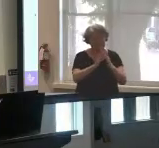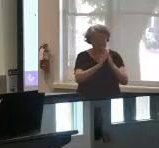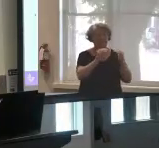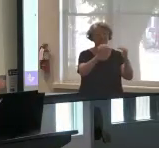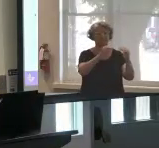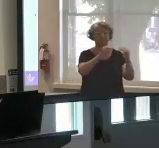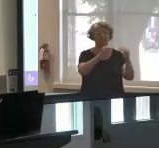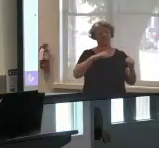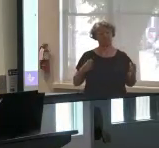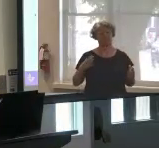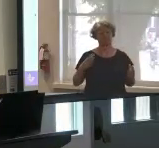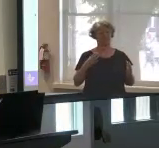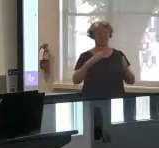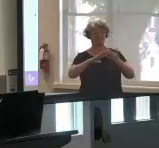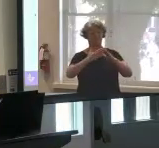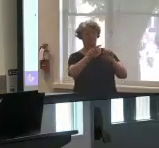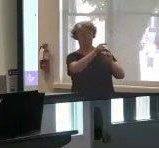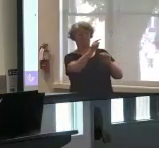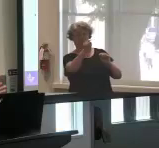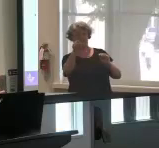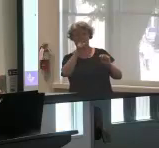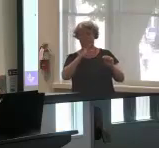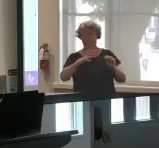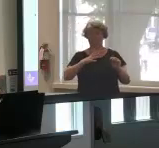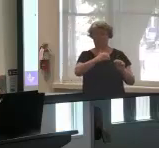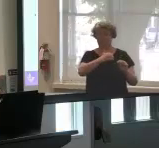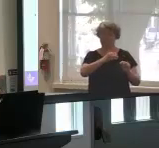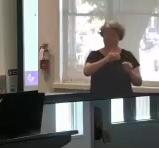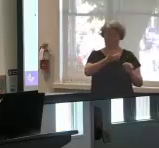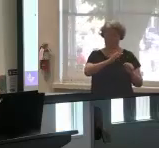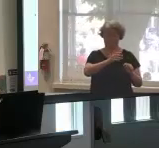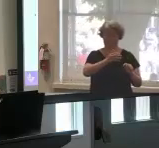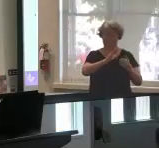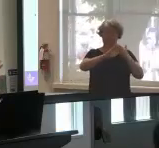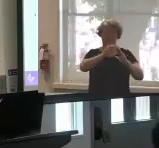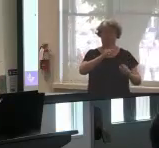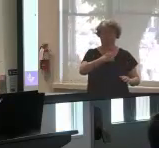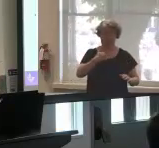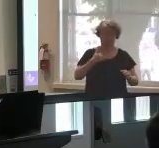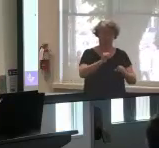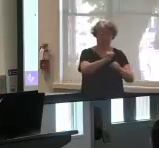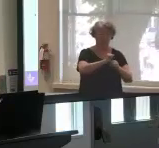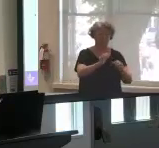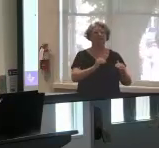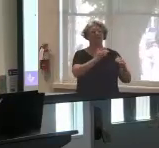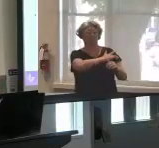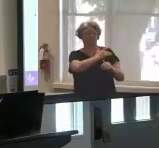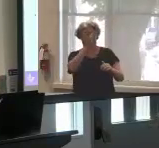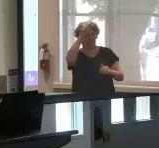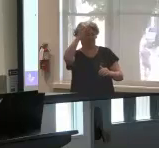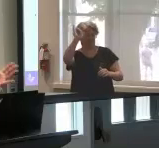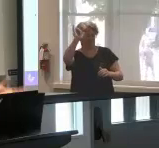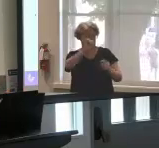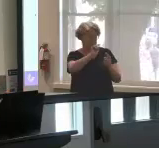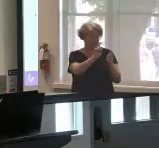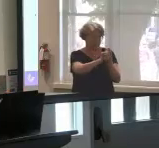level with the councillors, the municipal, and then the provincial and federal levels as well. And the picture on the bottom half is a